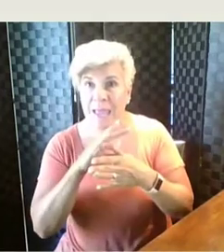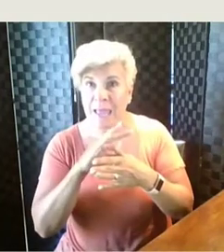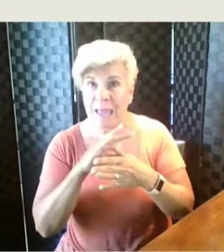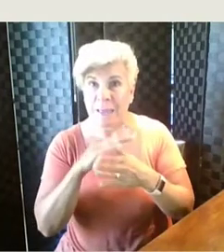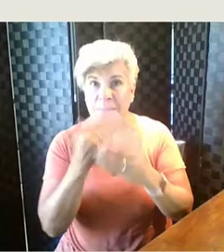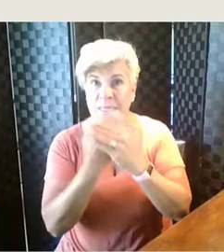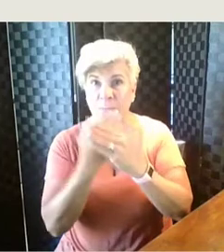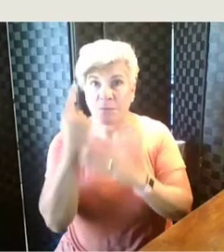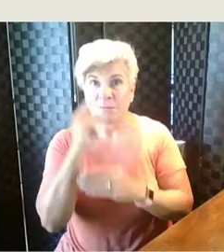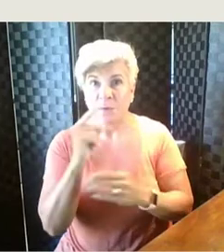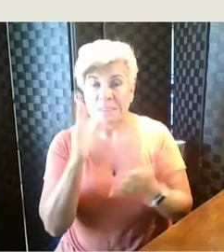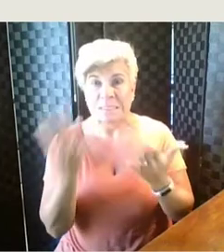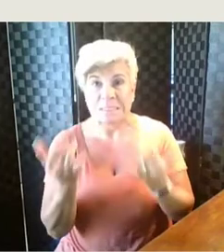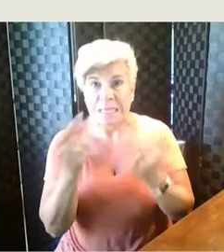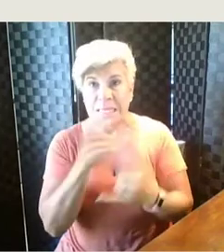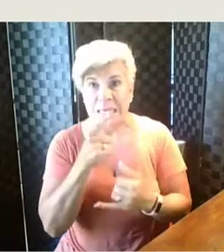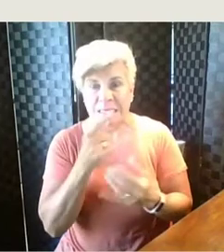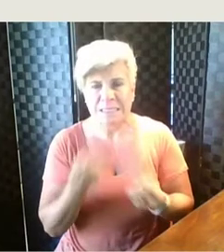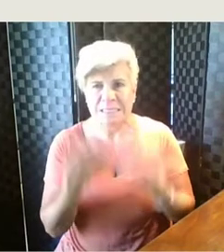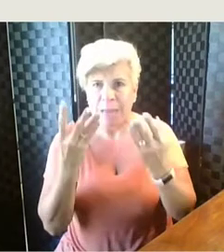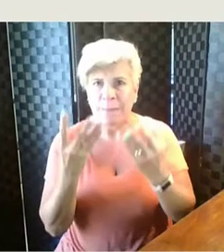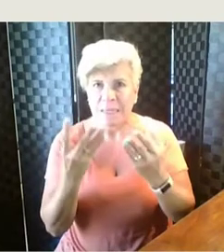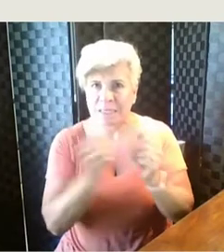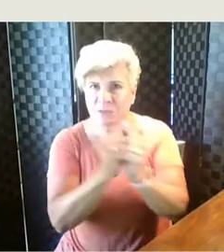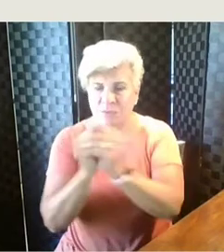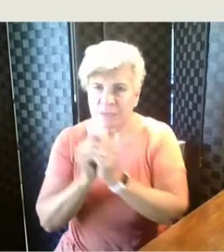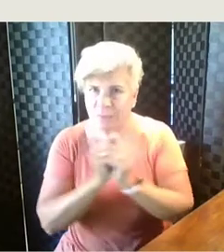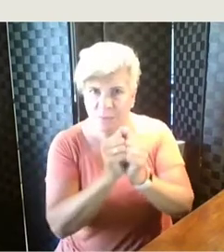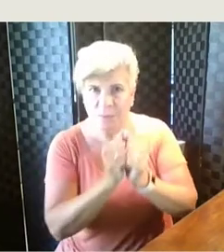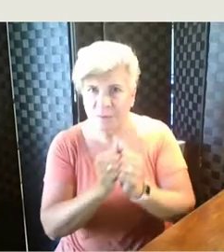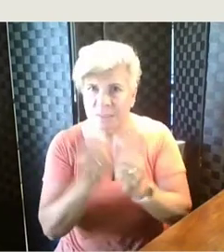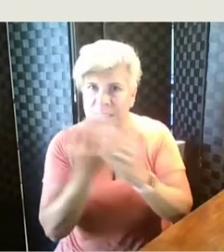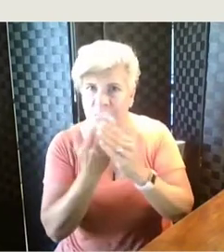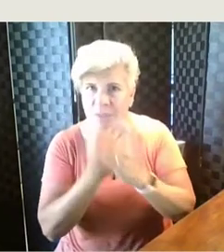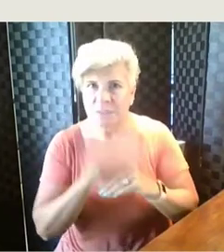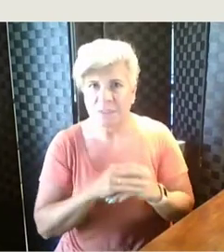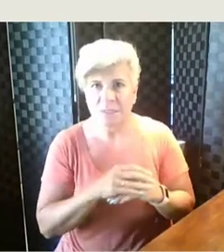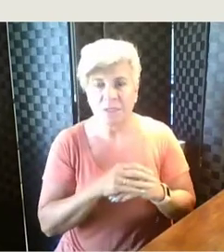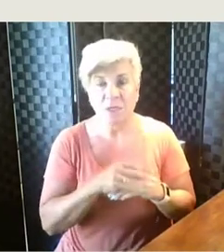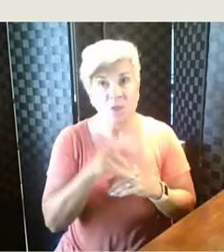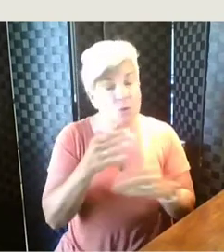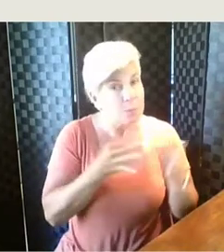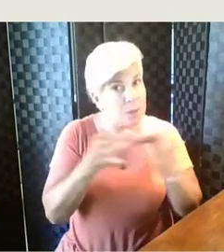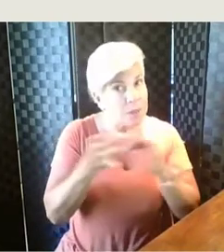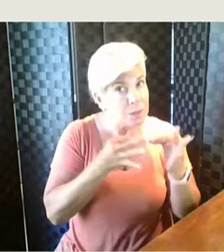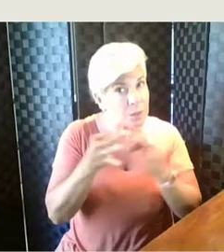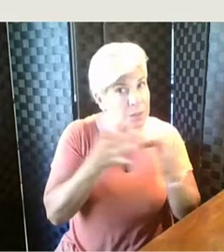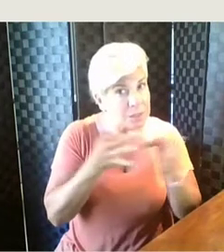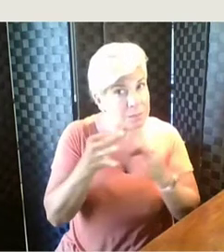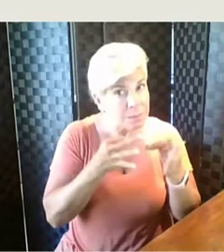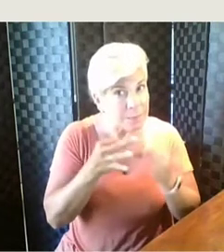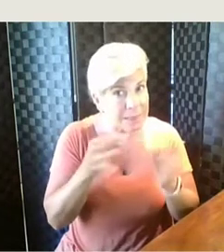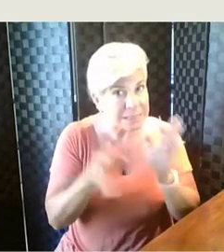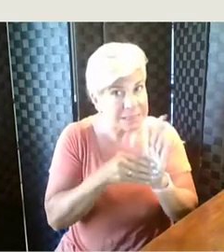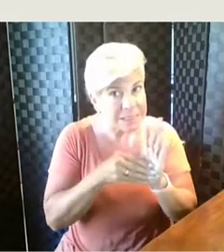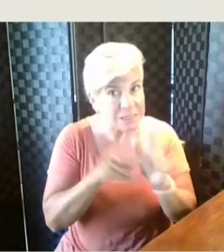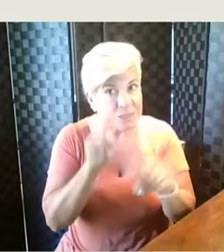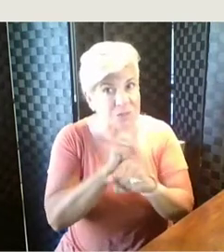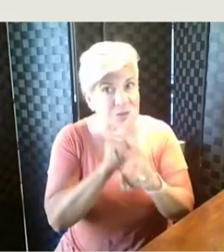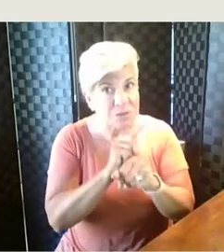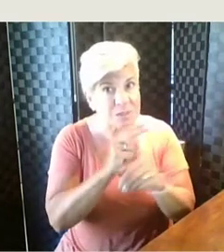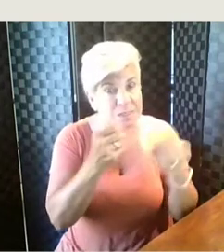did they make? In this lesson, you will learn how to explain addition by using the commutative and